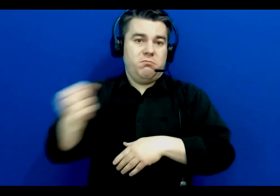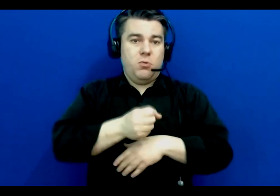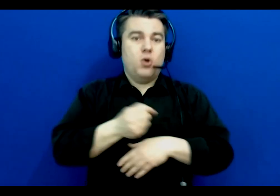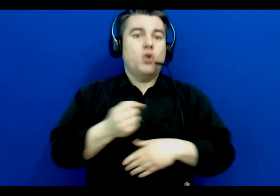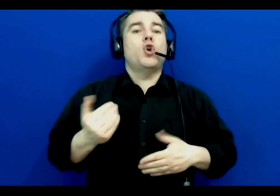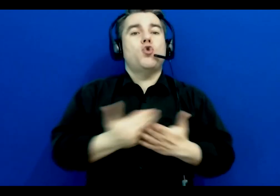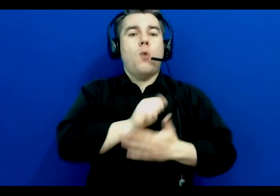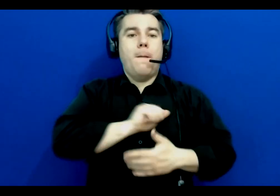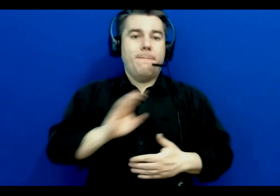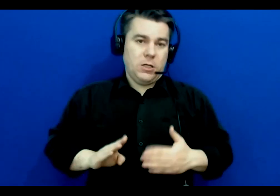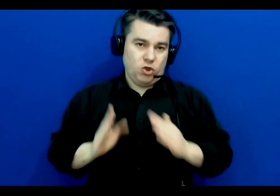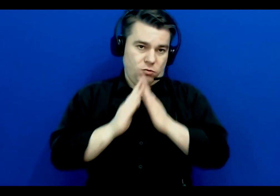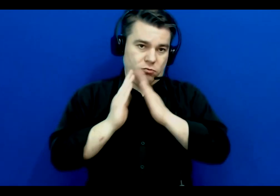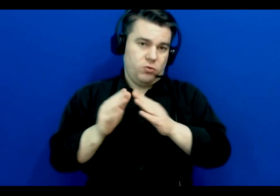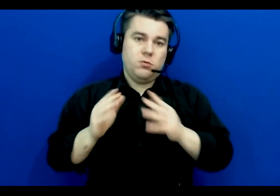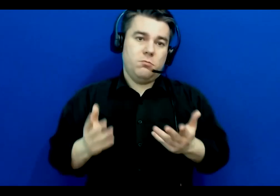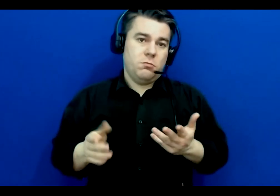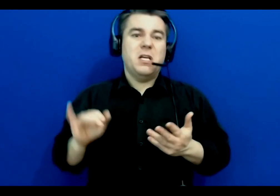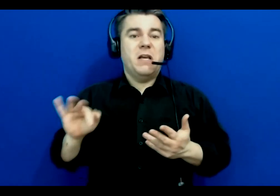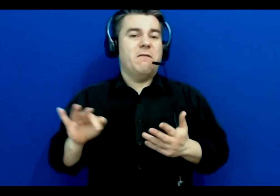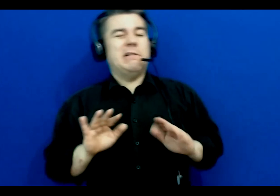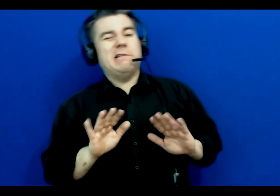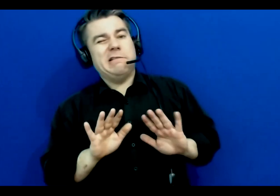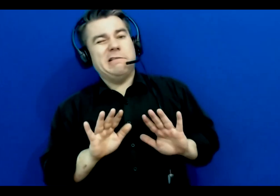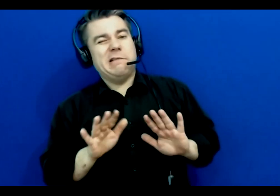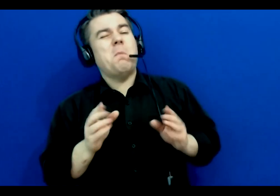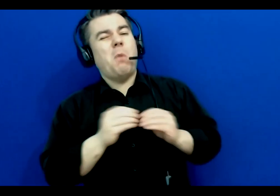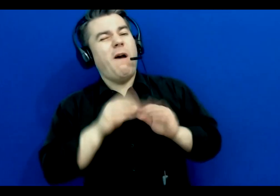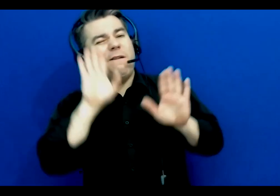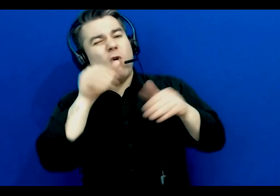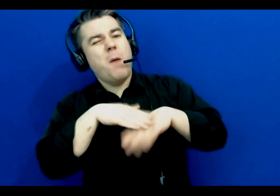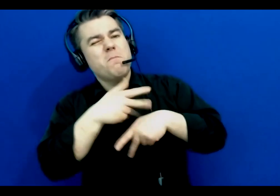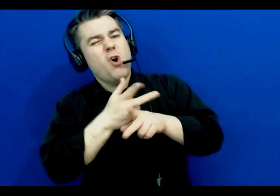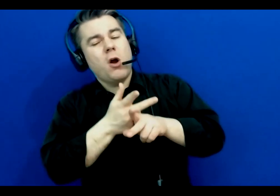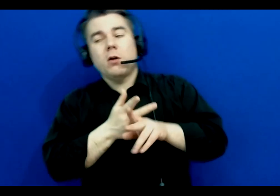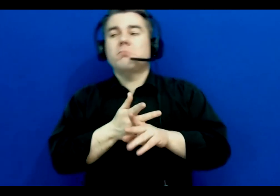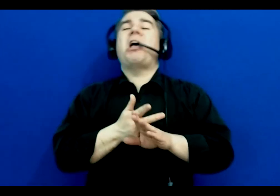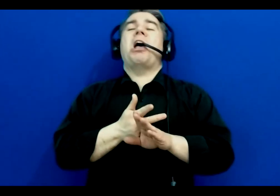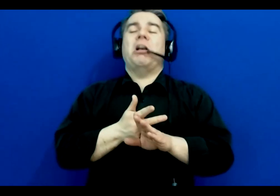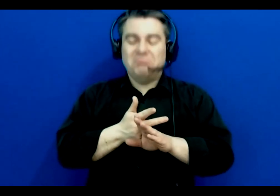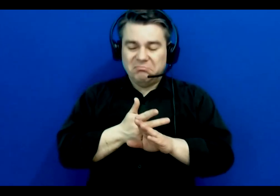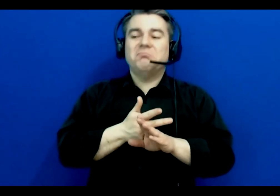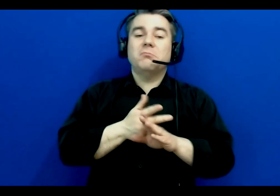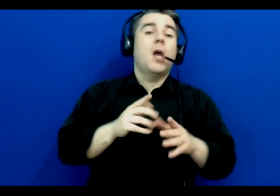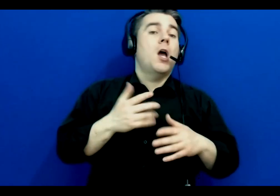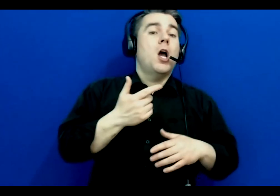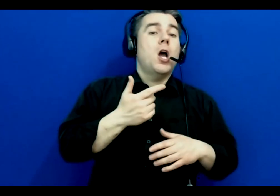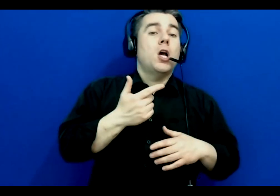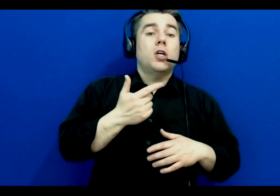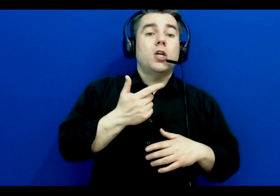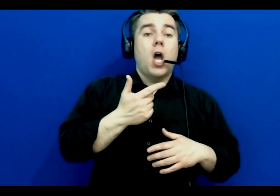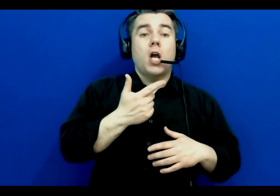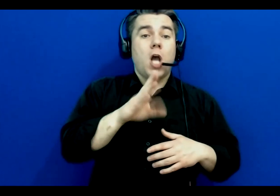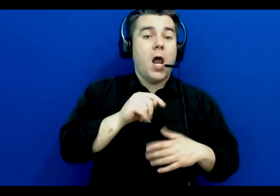Ambassador community. If they are more interested in just the products, start with either Gut Health and Happiness or Health and